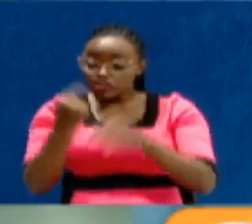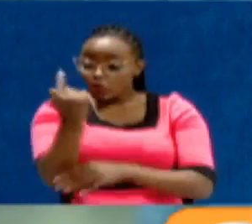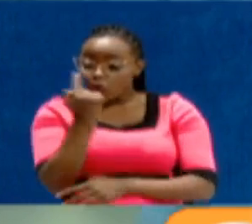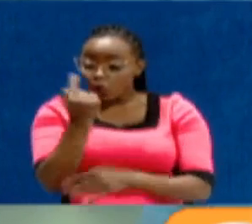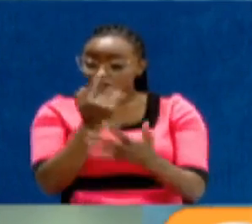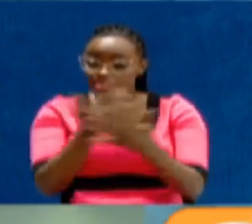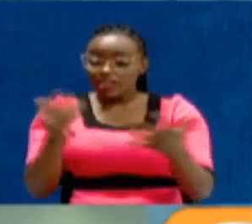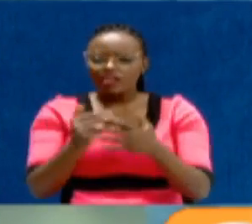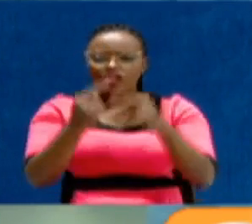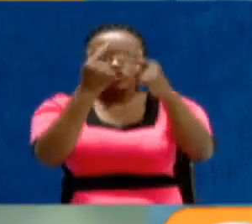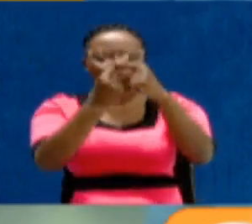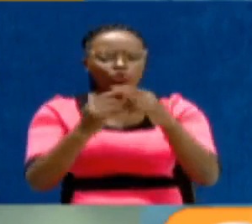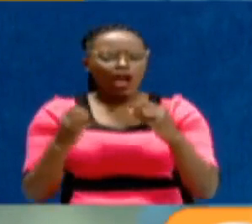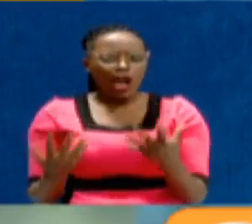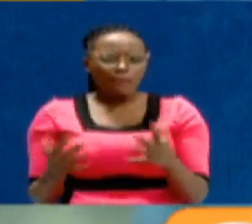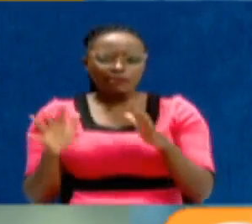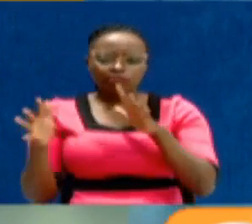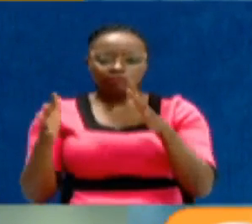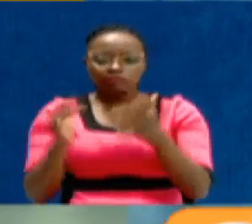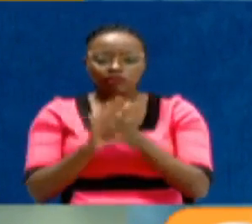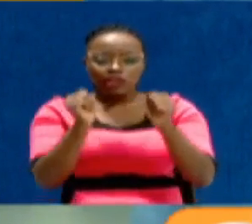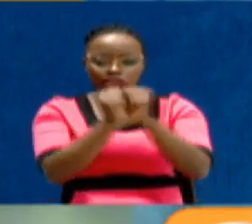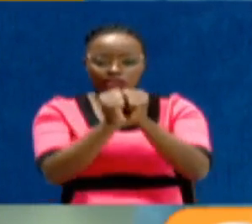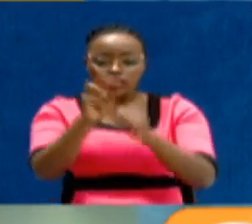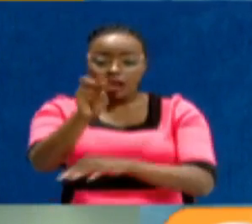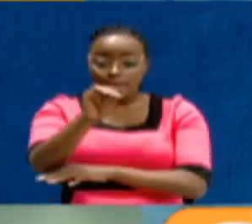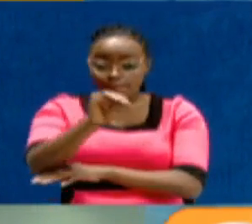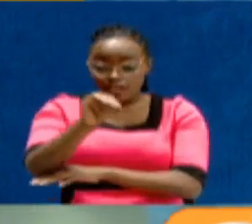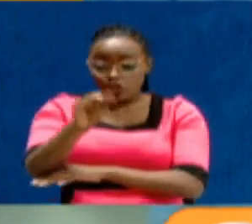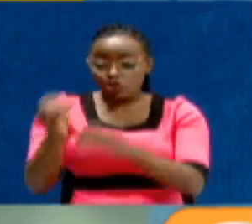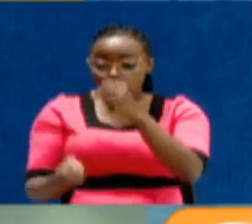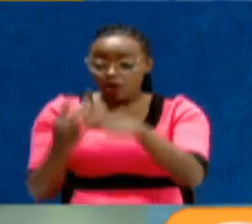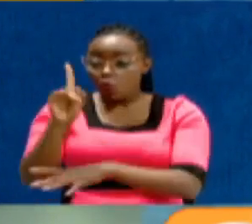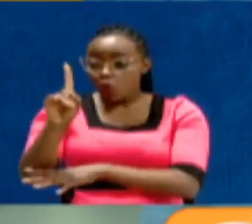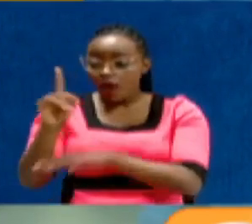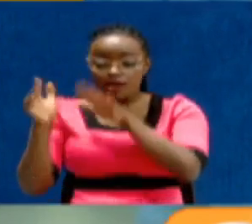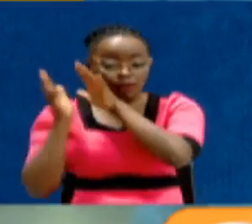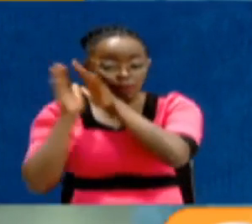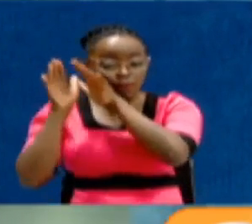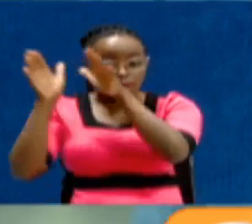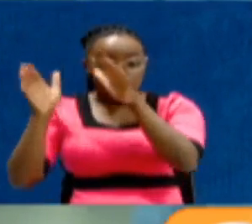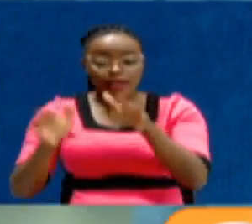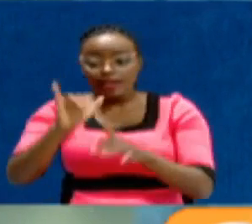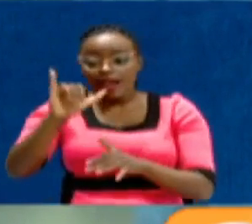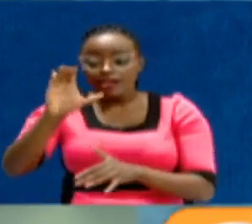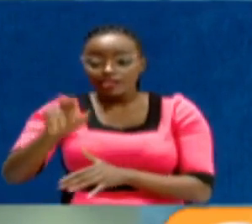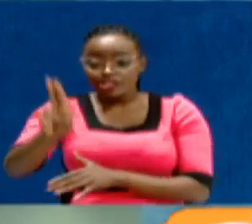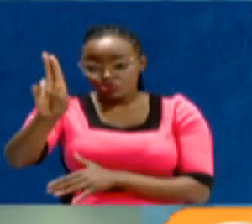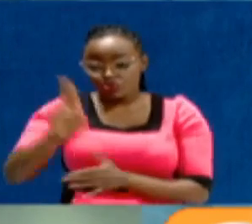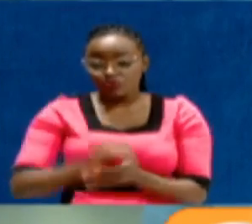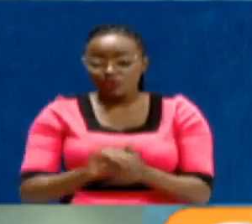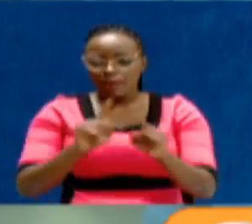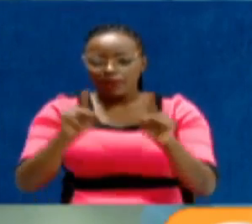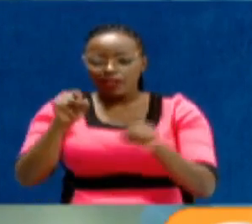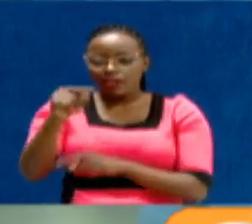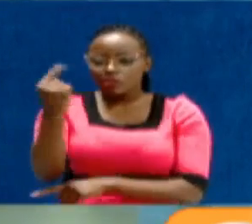alone comes to a conservative figure of 10 million shillings to set up just one intensive care unit. But